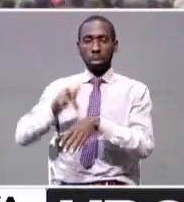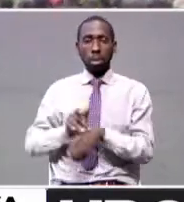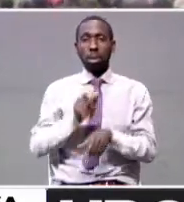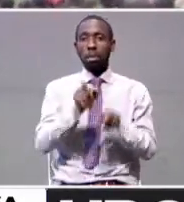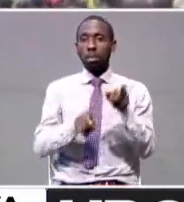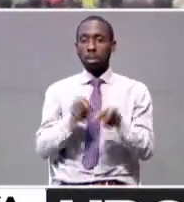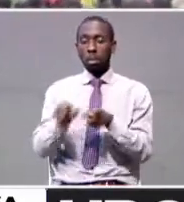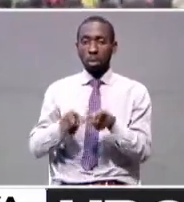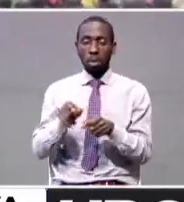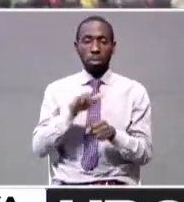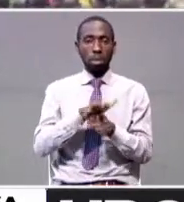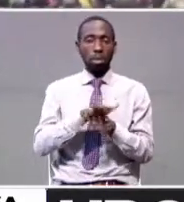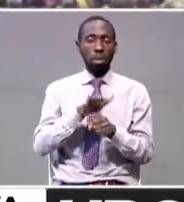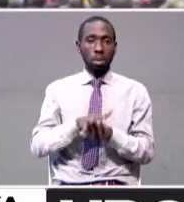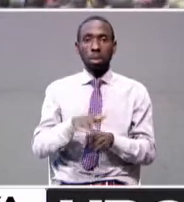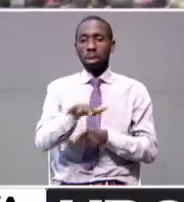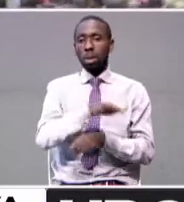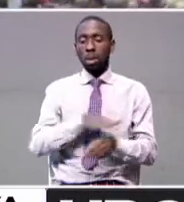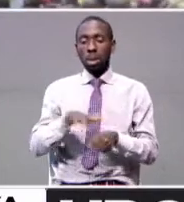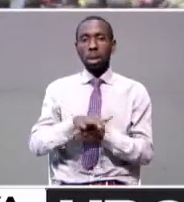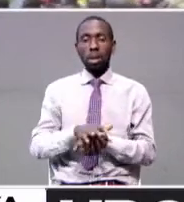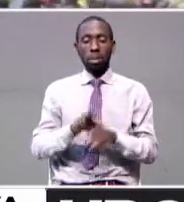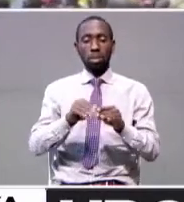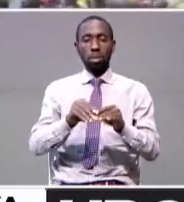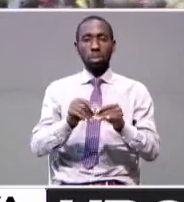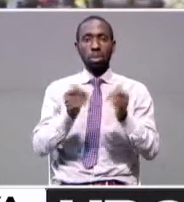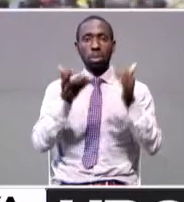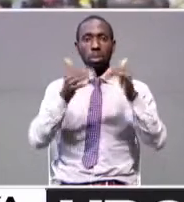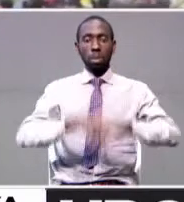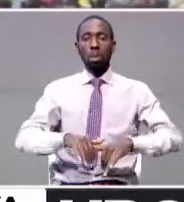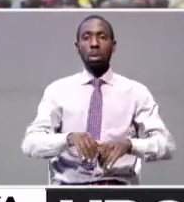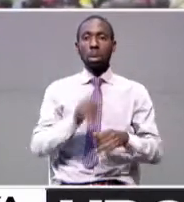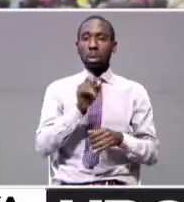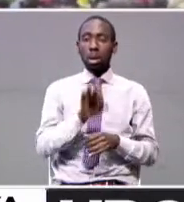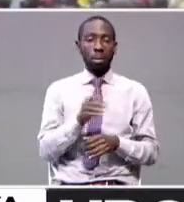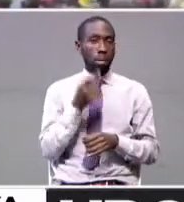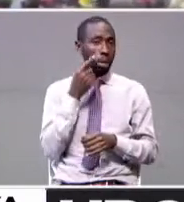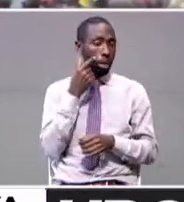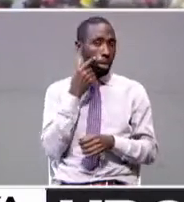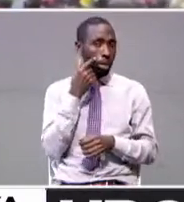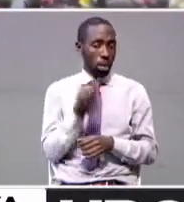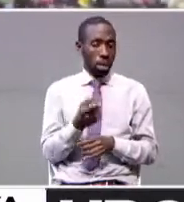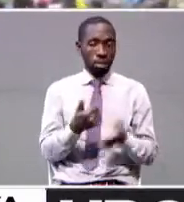those who are in areas which are prone, even when they have not had the problem, to leave those places for the